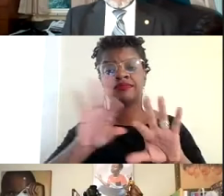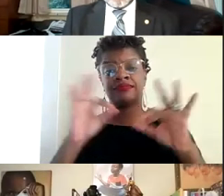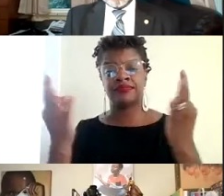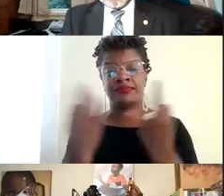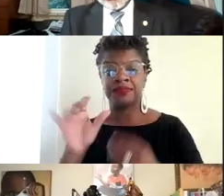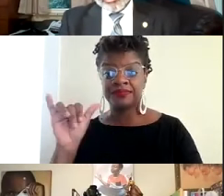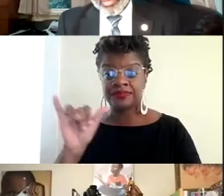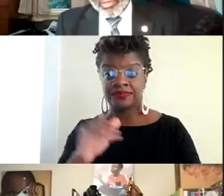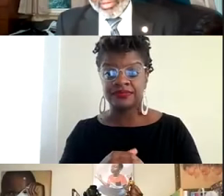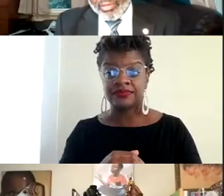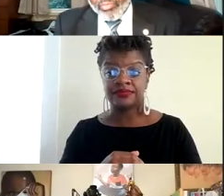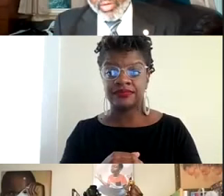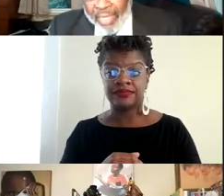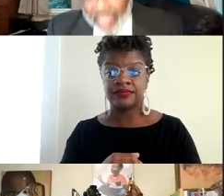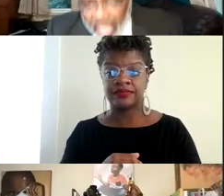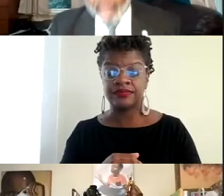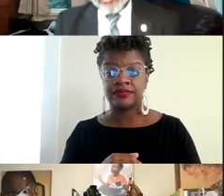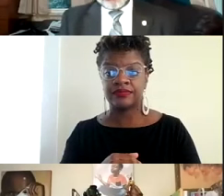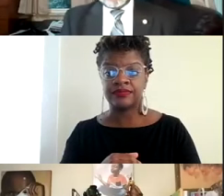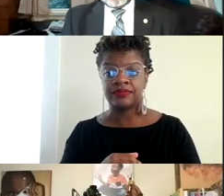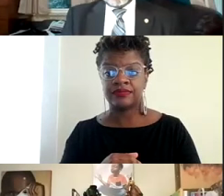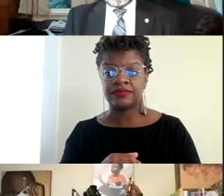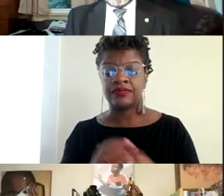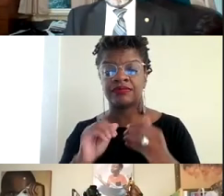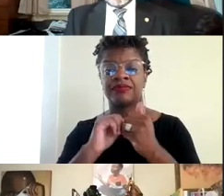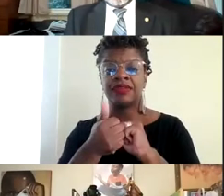families. We're giving love.